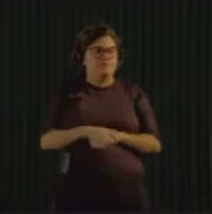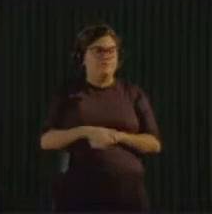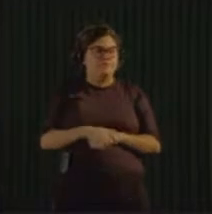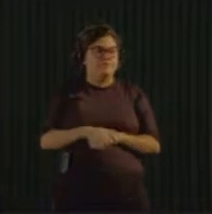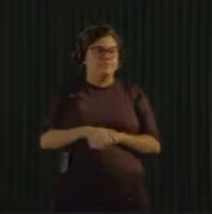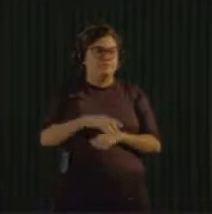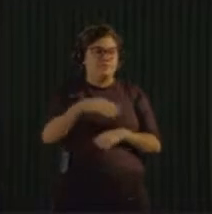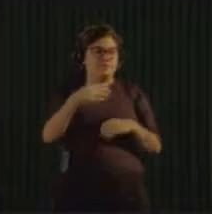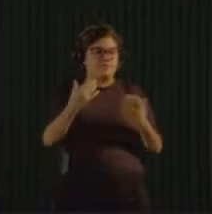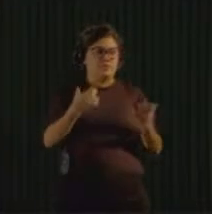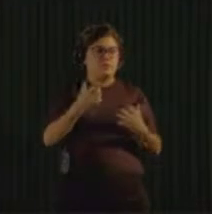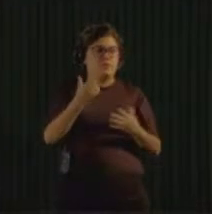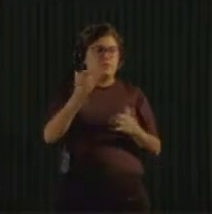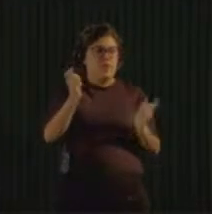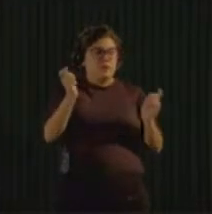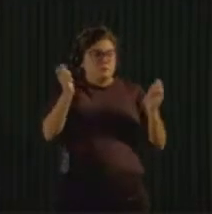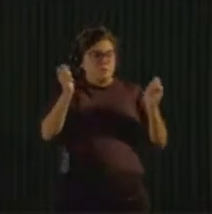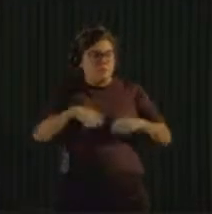system or